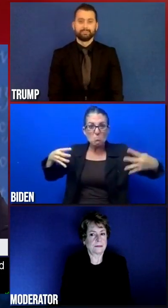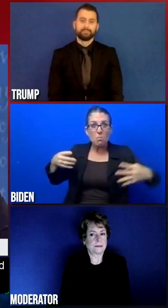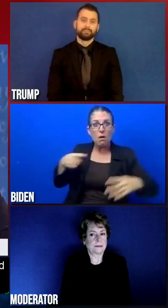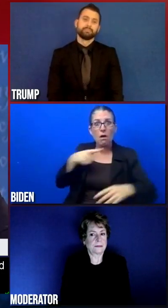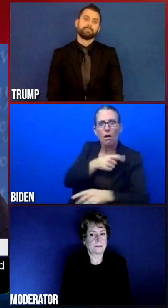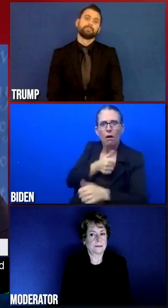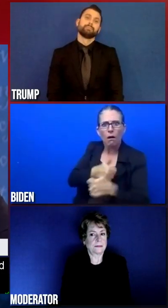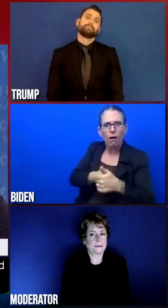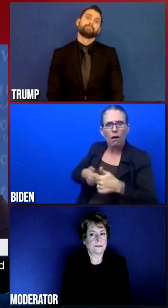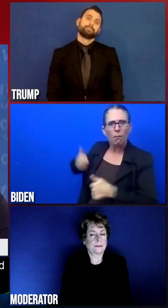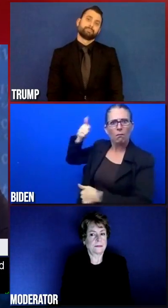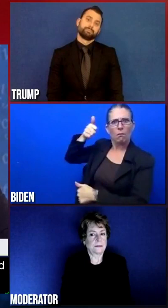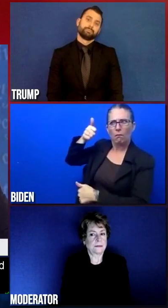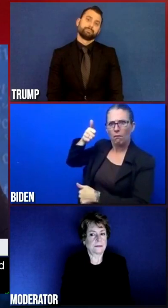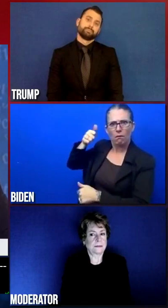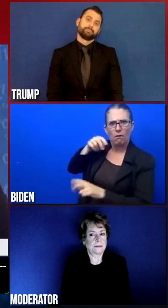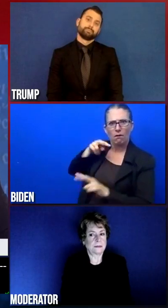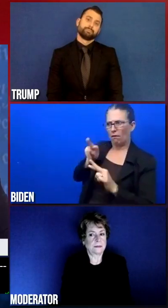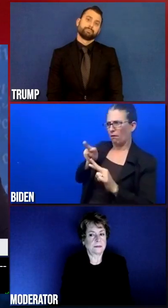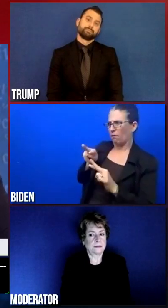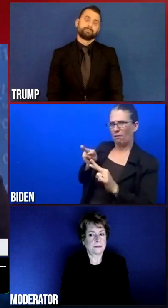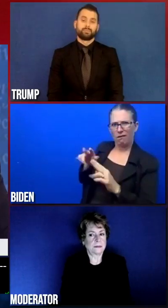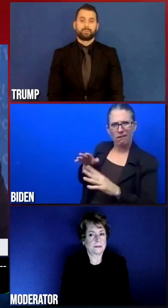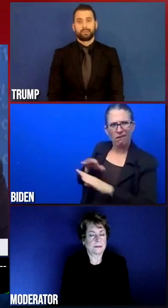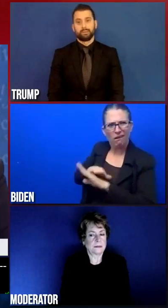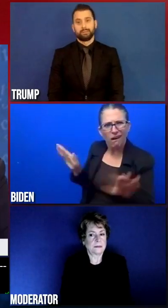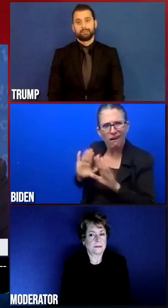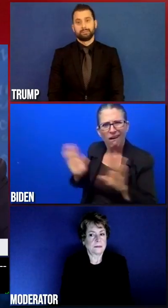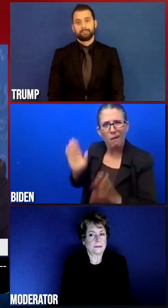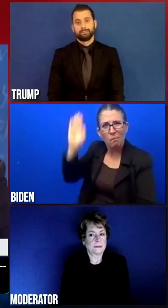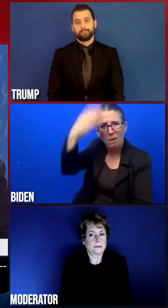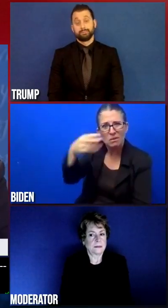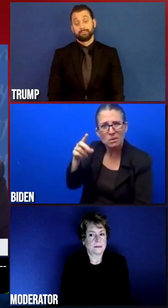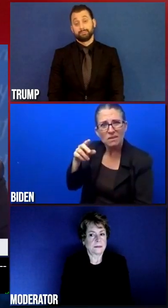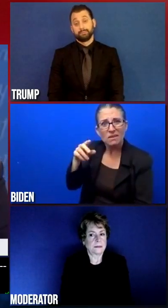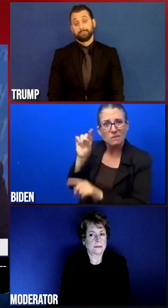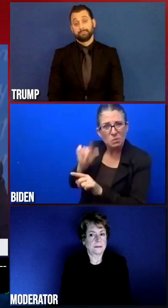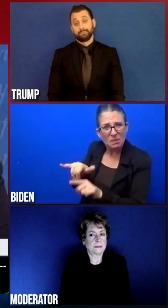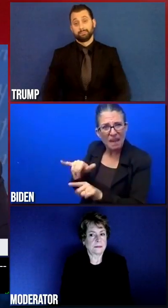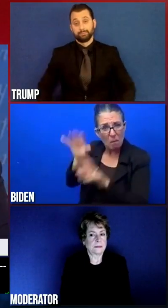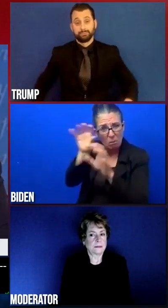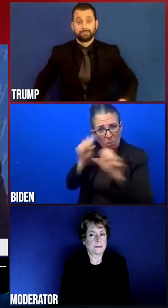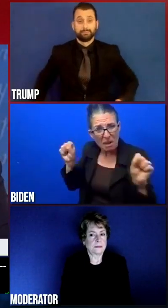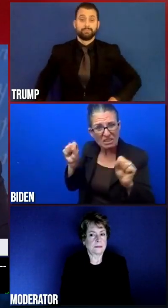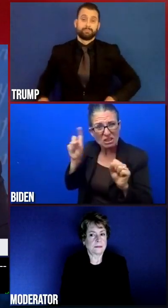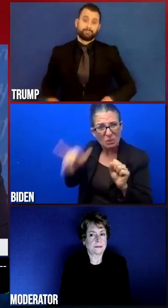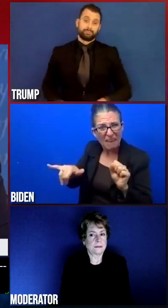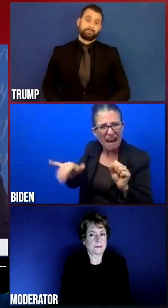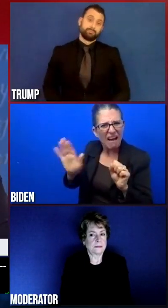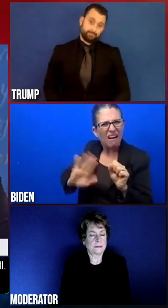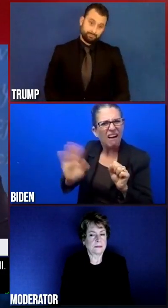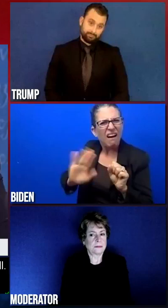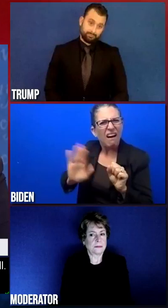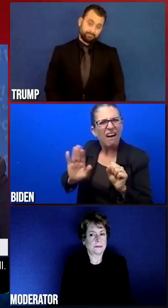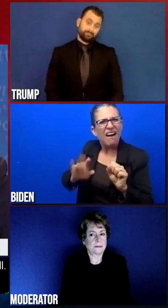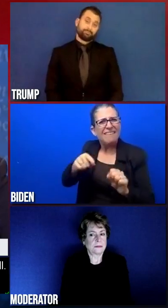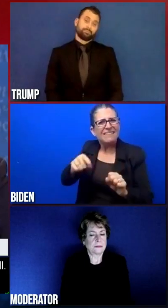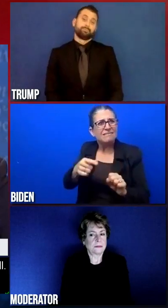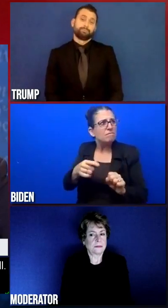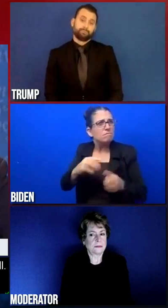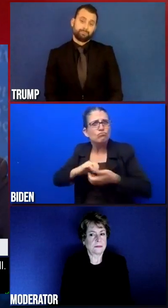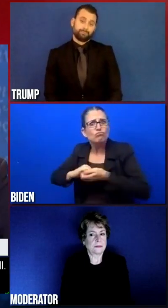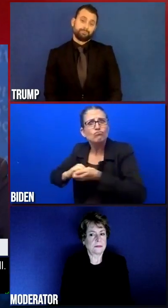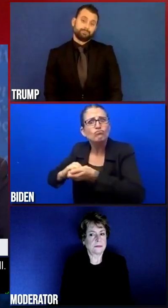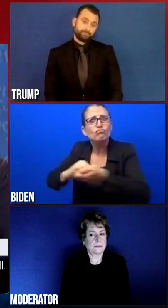wants to do is divide people, not unite people at all. This is a president who has used everything as a dog whistle to try to